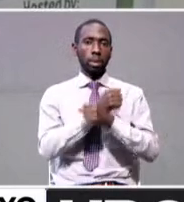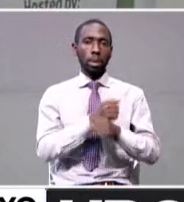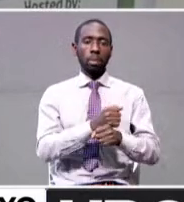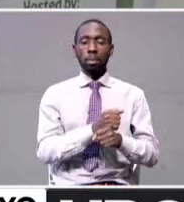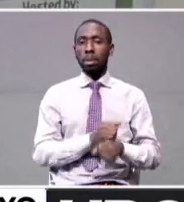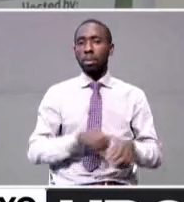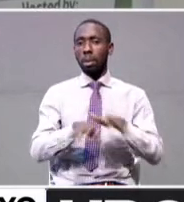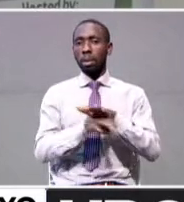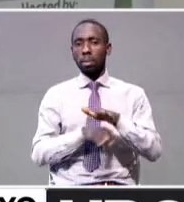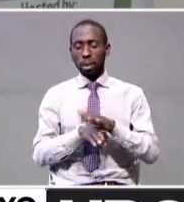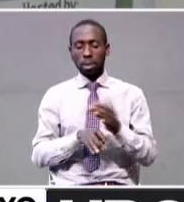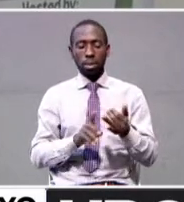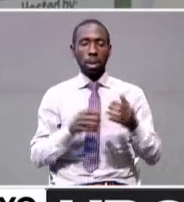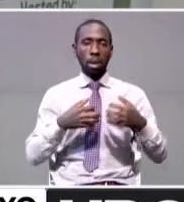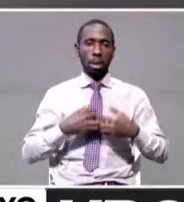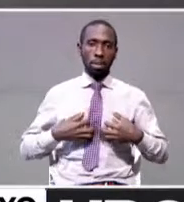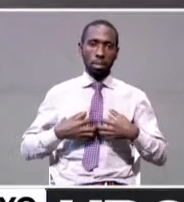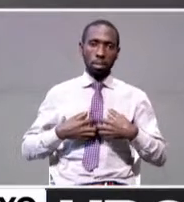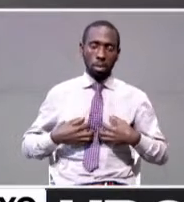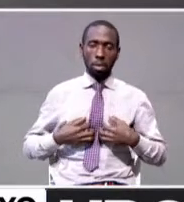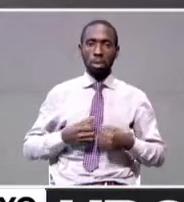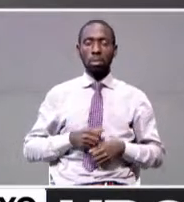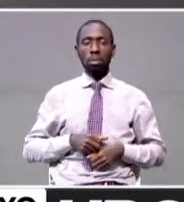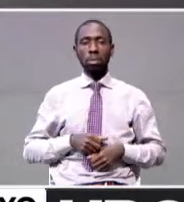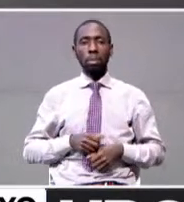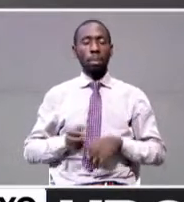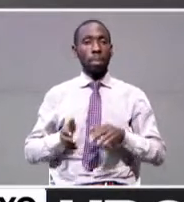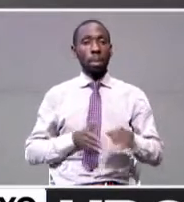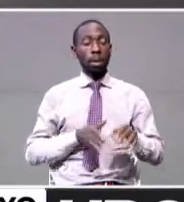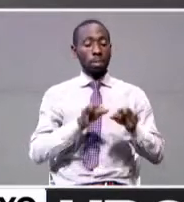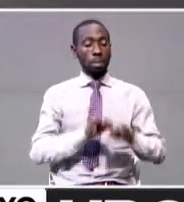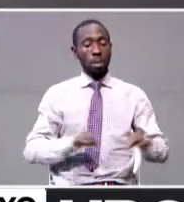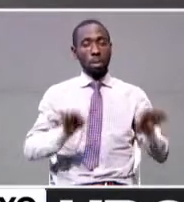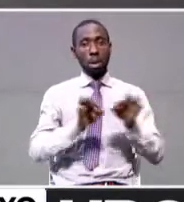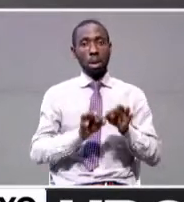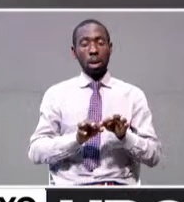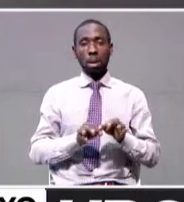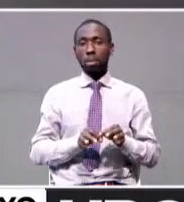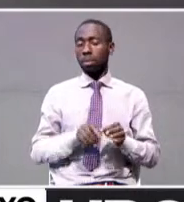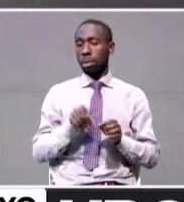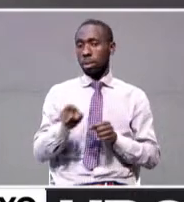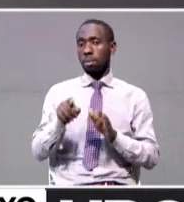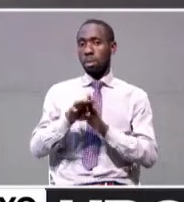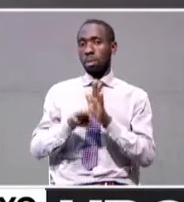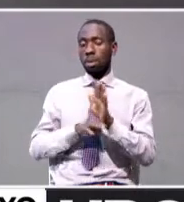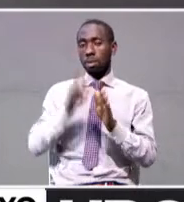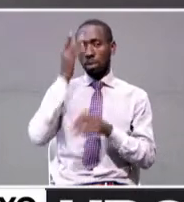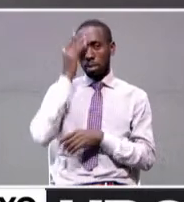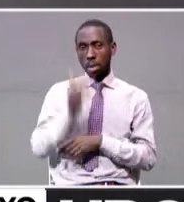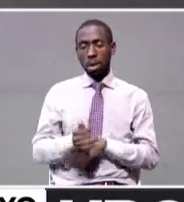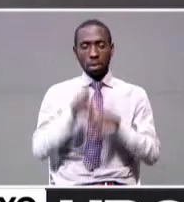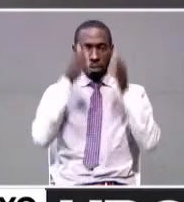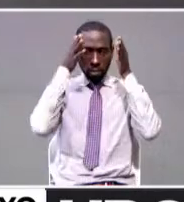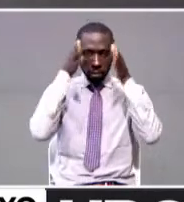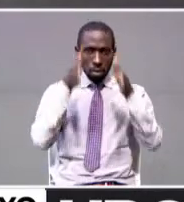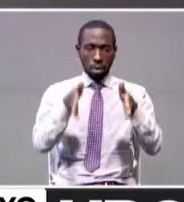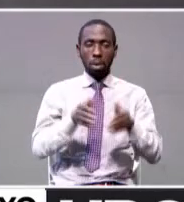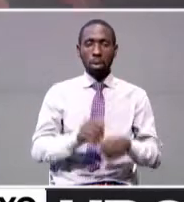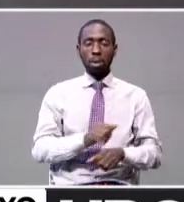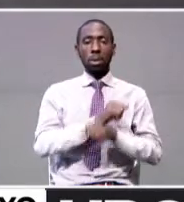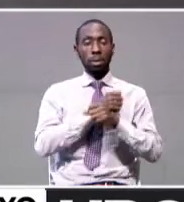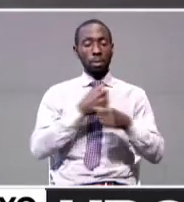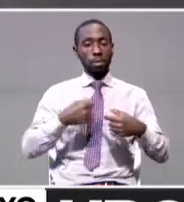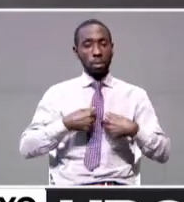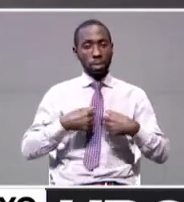wamu n'ebisolo olw'obulungi bw'eggwanga. Ekintu ekikulu mu mizannyo gino kye tutaddeko essira kye tuyise tife